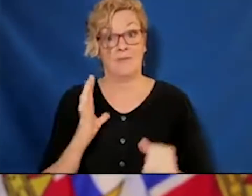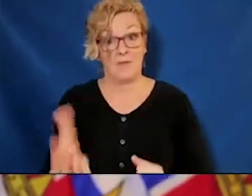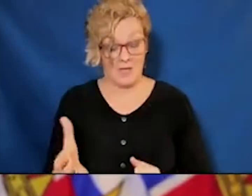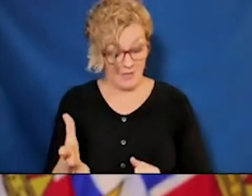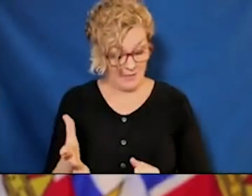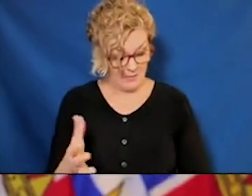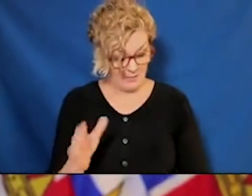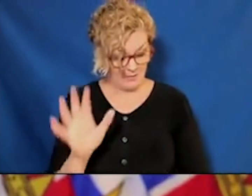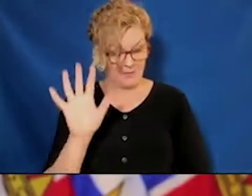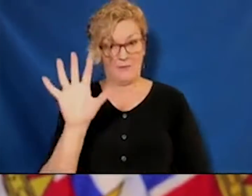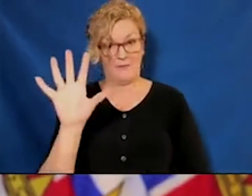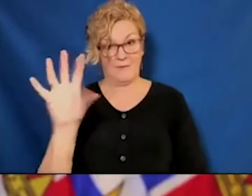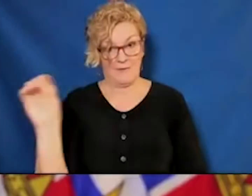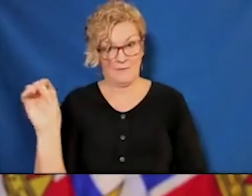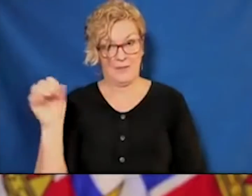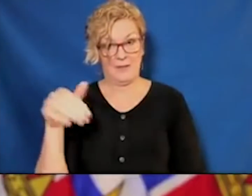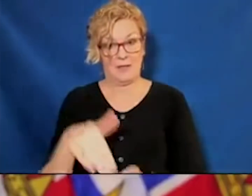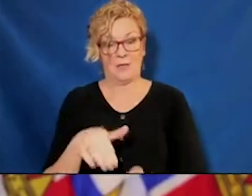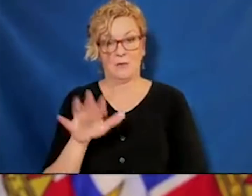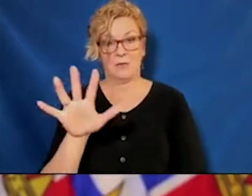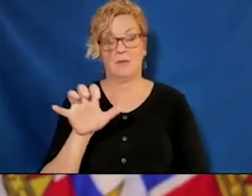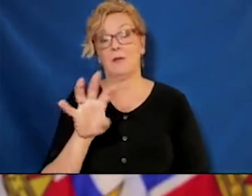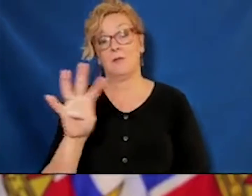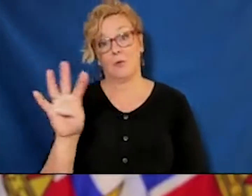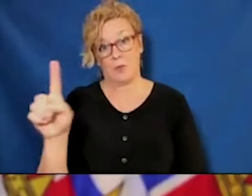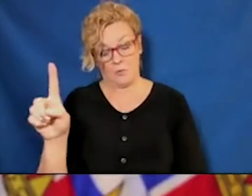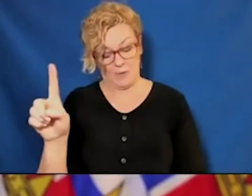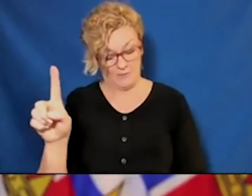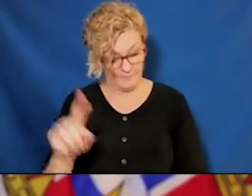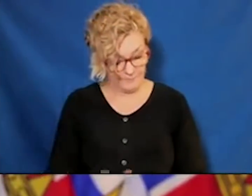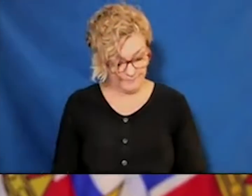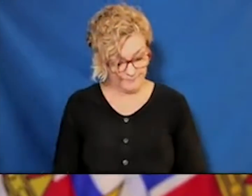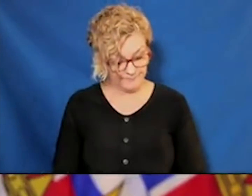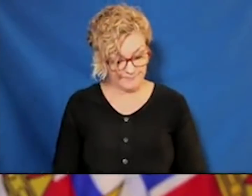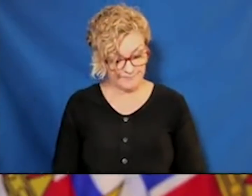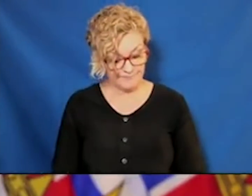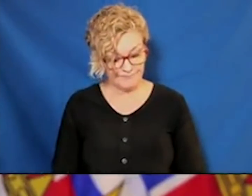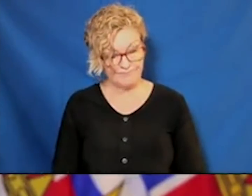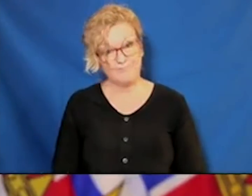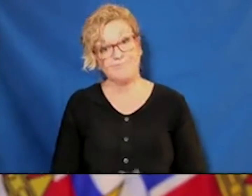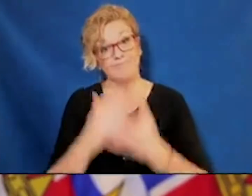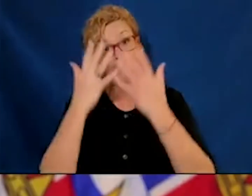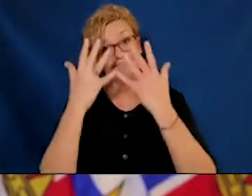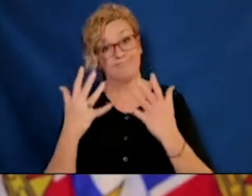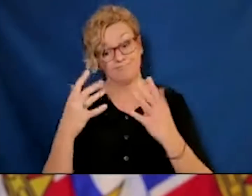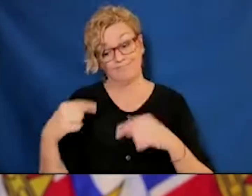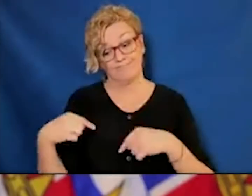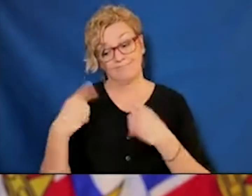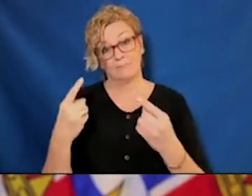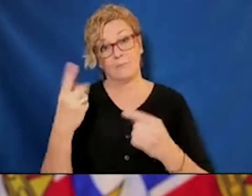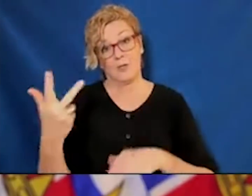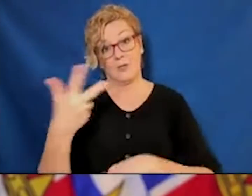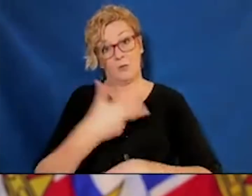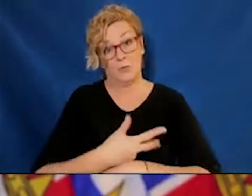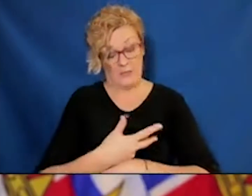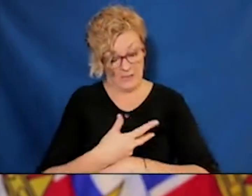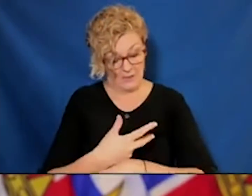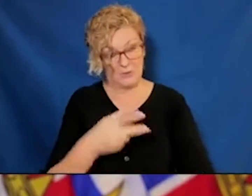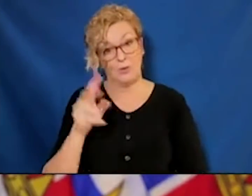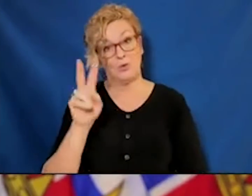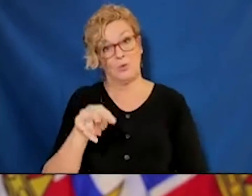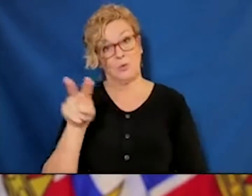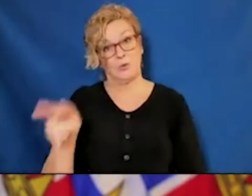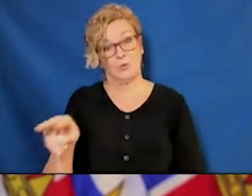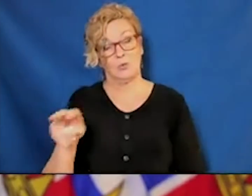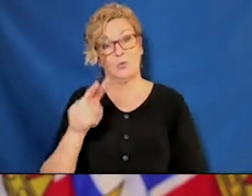Sadly, this weekend, we've had 22 more people who have died in our province from COVID-19. And that means